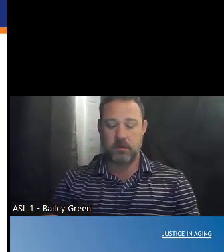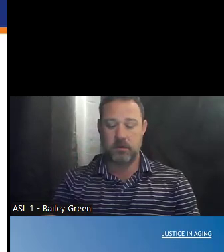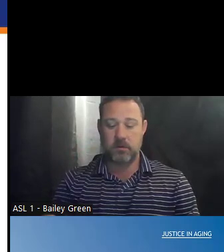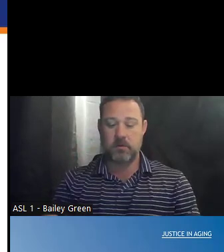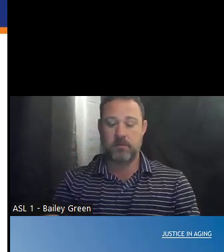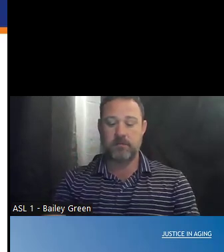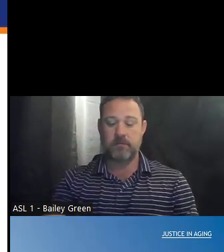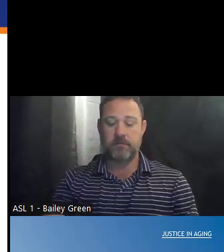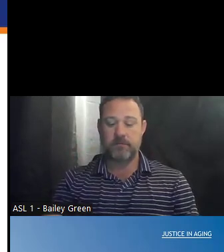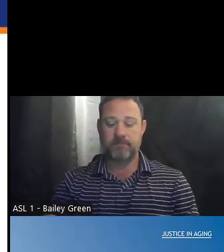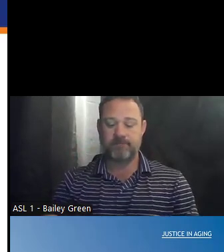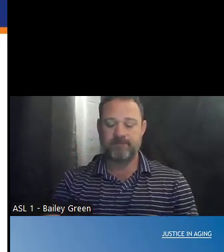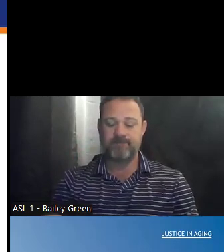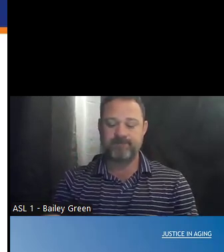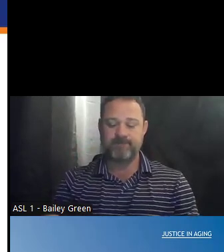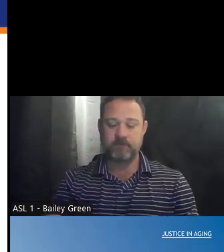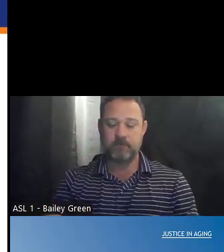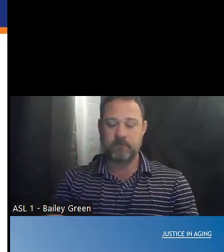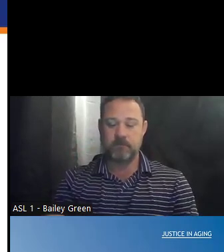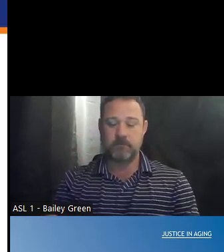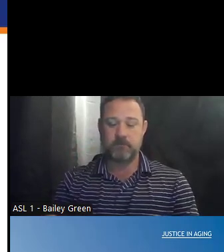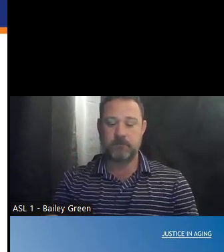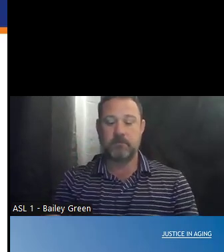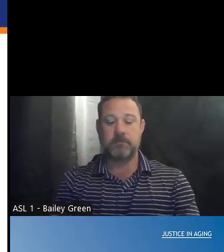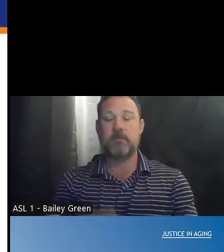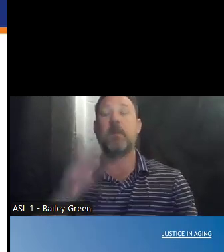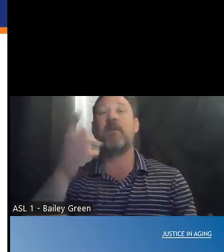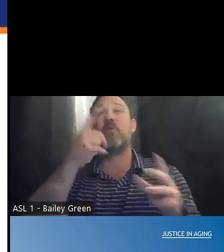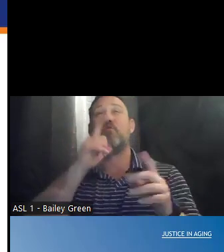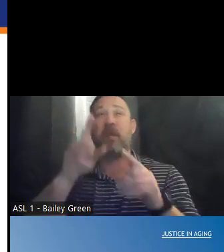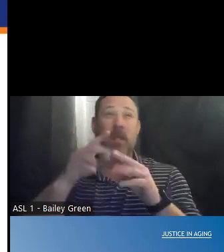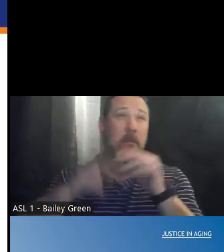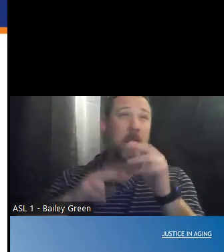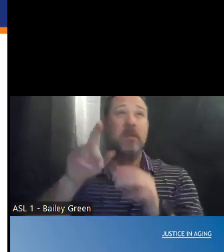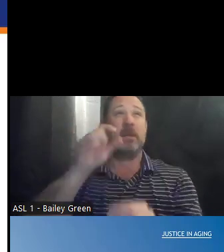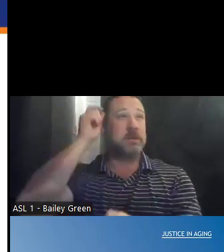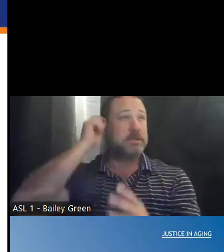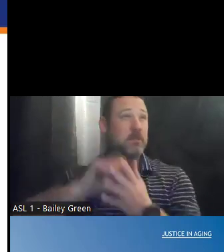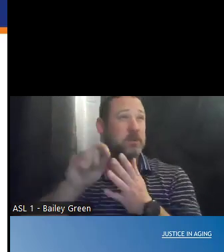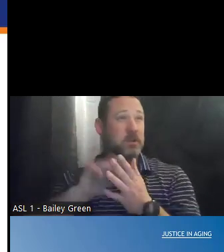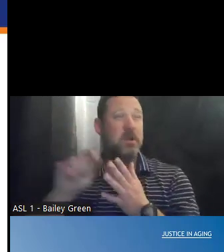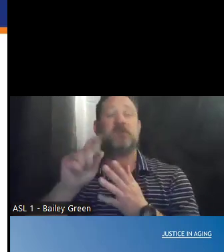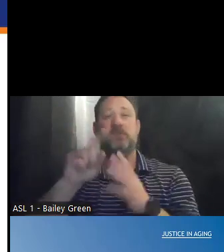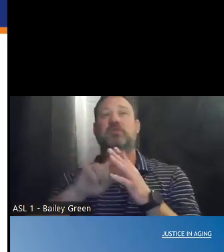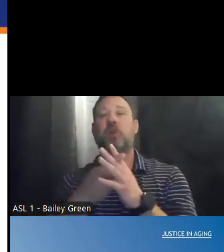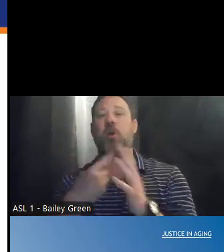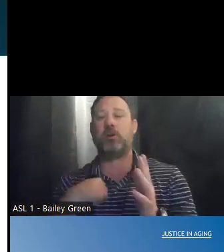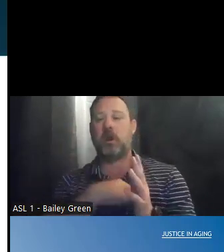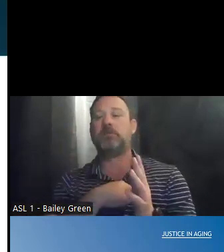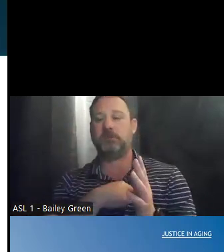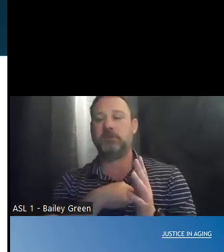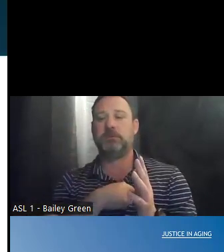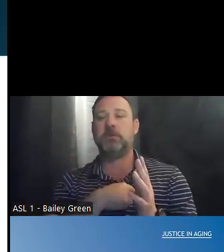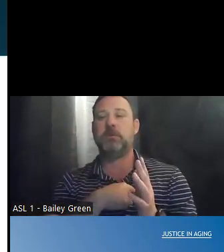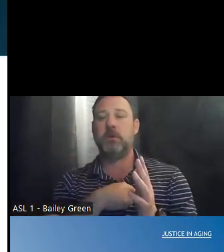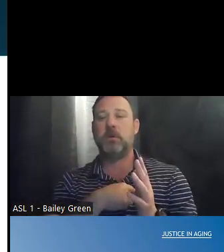comments. I wanted to start us off really building on what Secretary Johnson had started us off with as